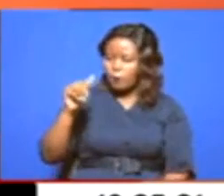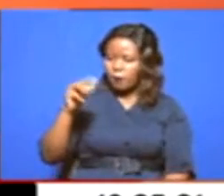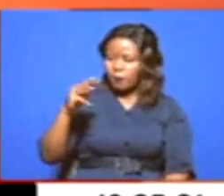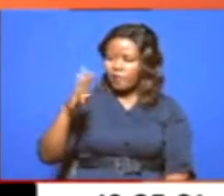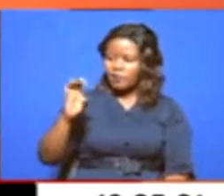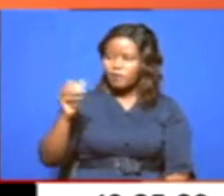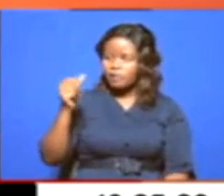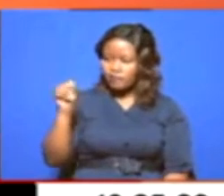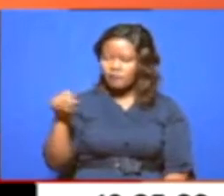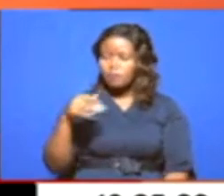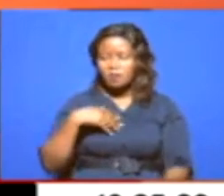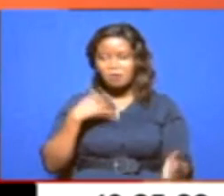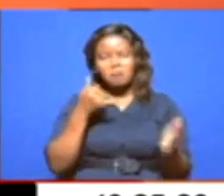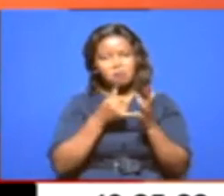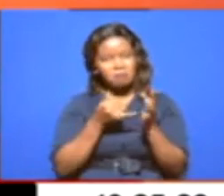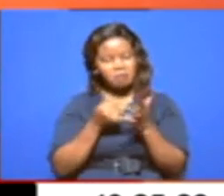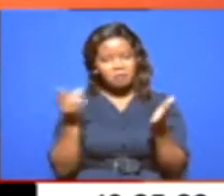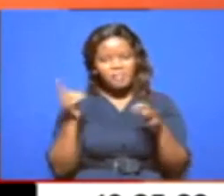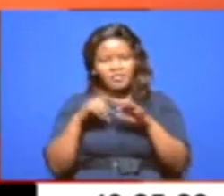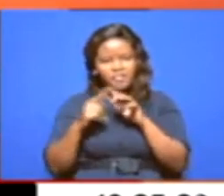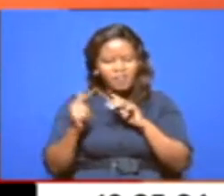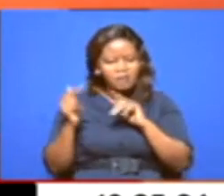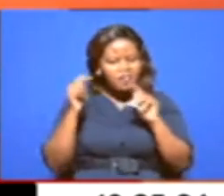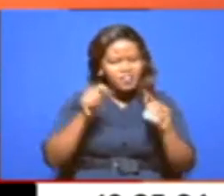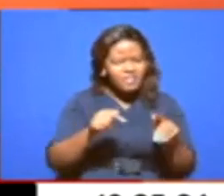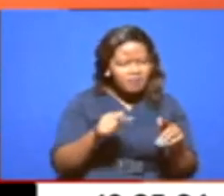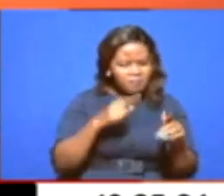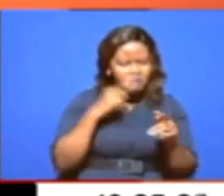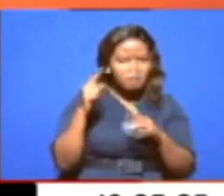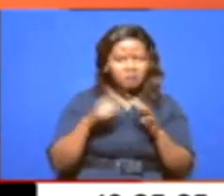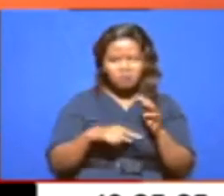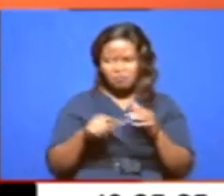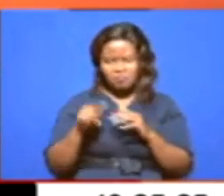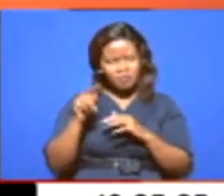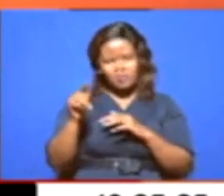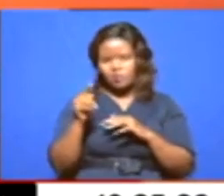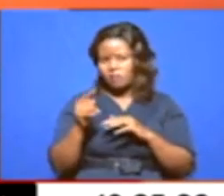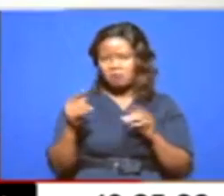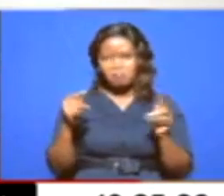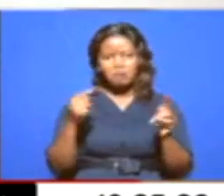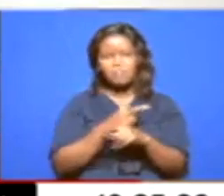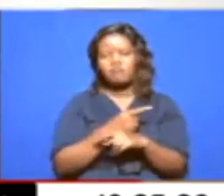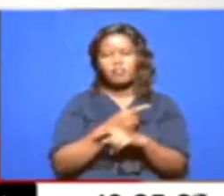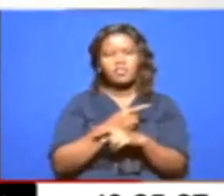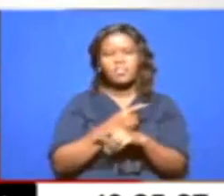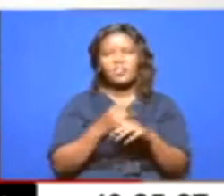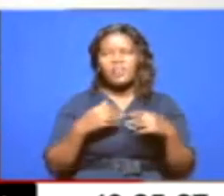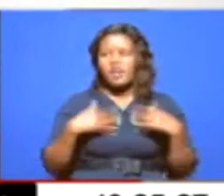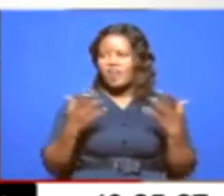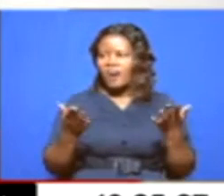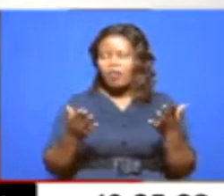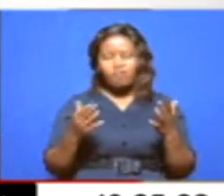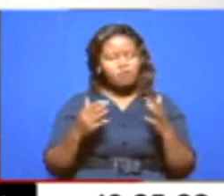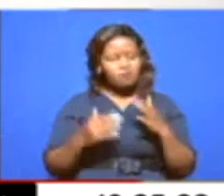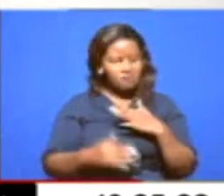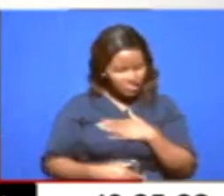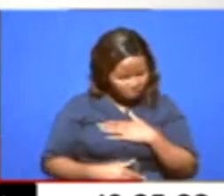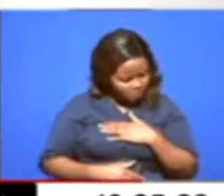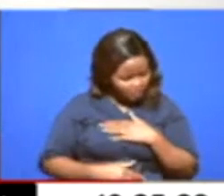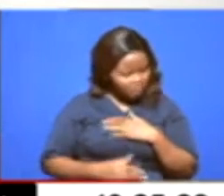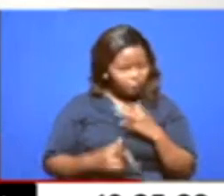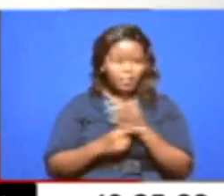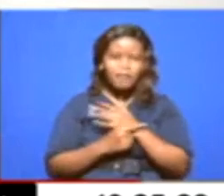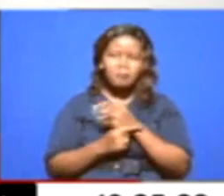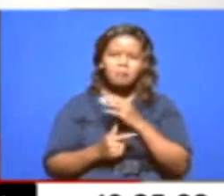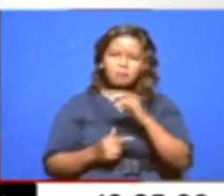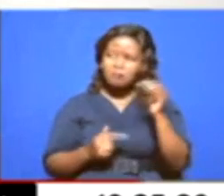when he came in, he said, actually, things are a little bit different here. There is no respect for names. What kind of competition